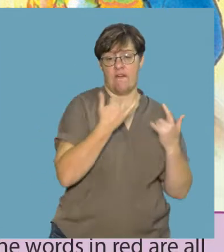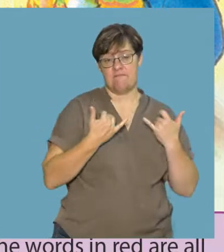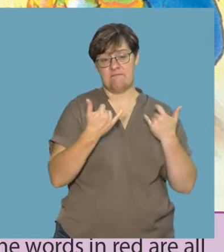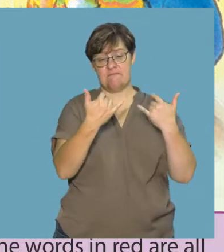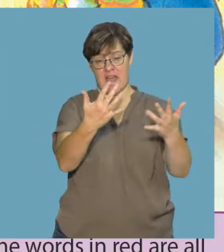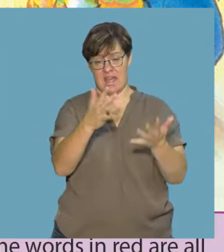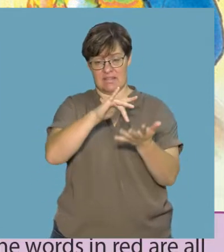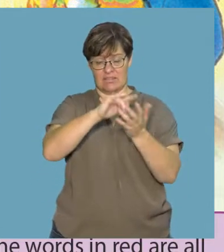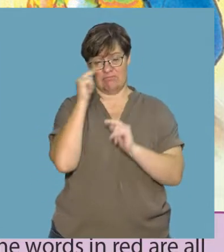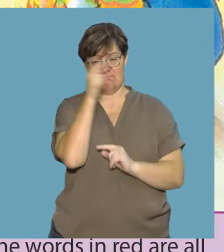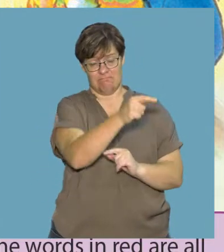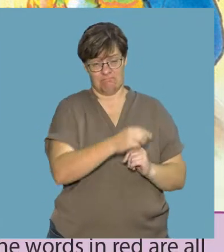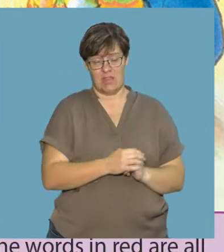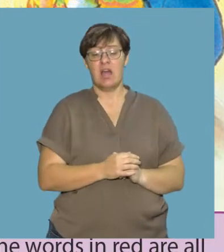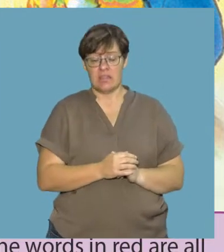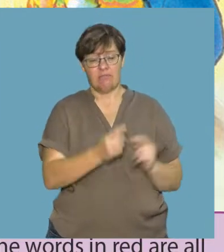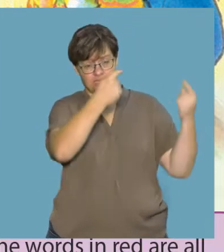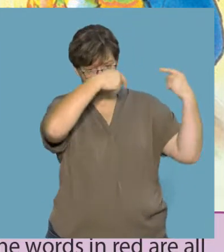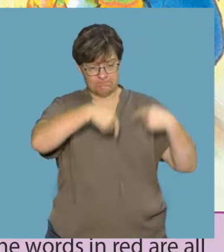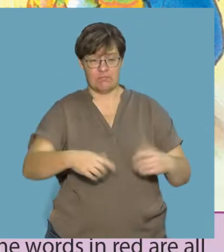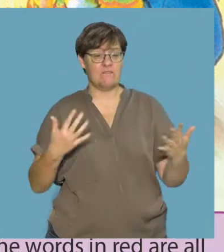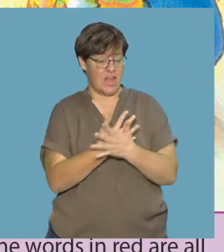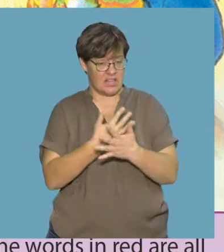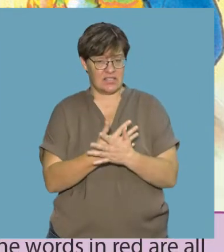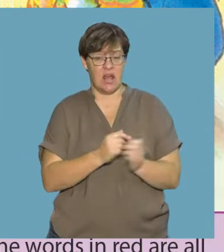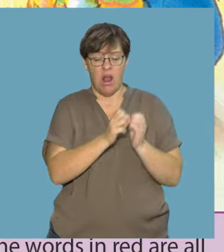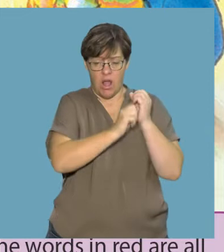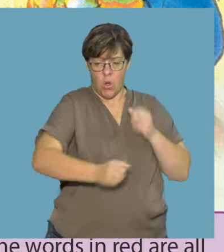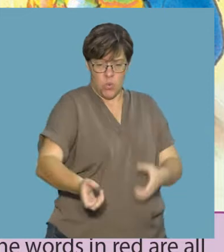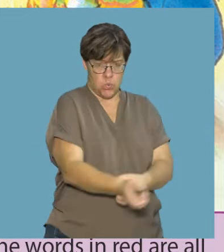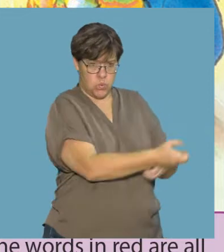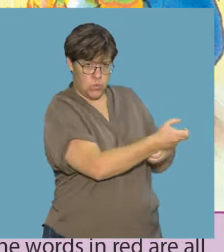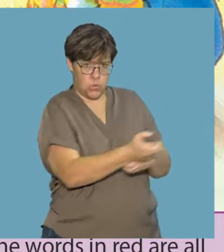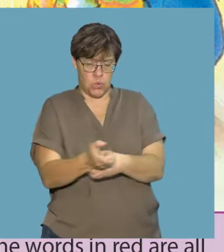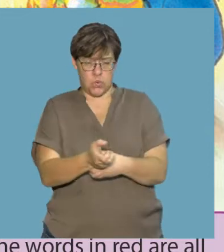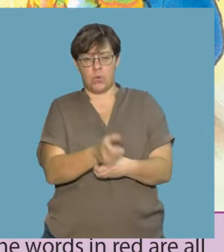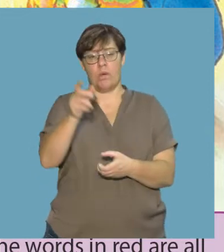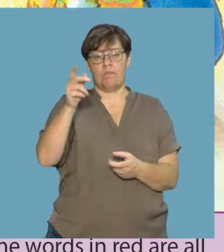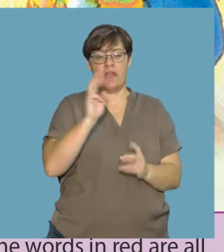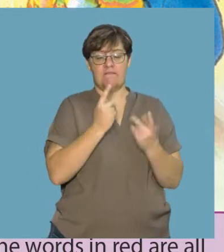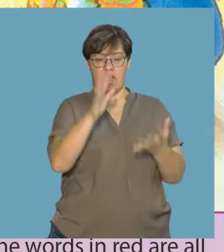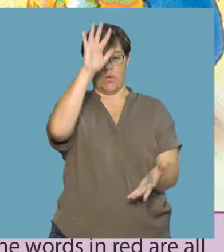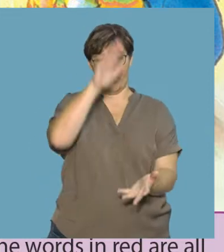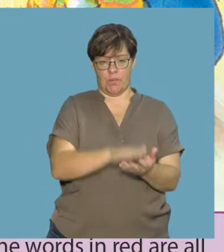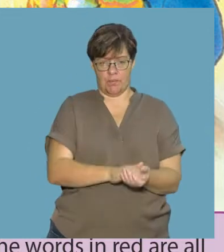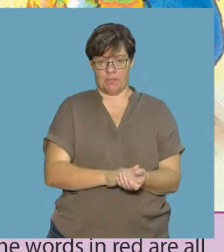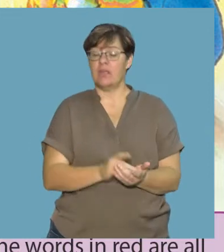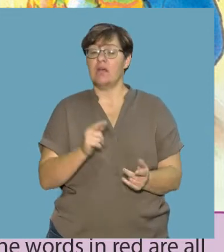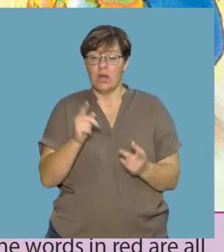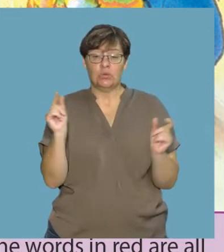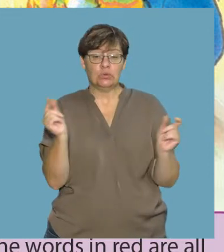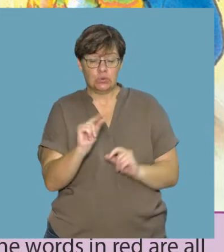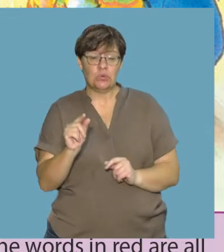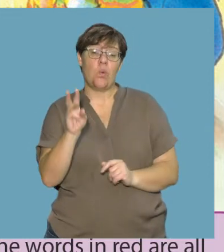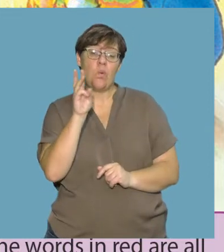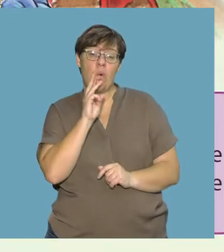arrived very quickly and they used their long hoses to put the fire out. Soon, the whole house was filled with